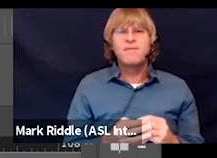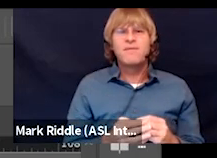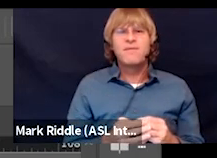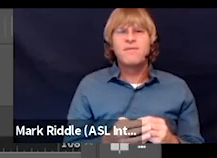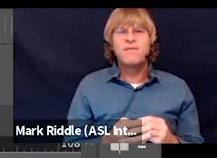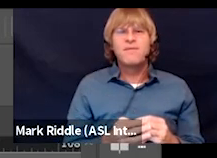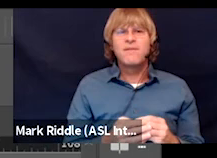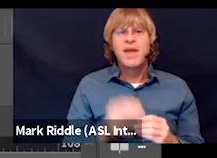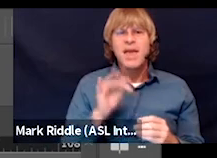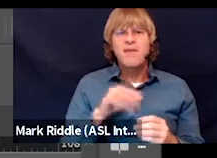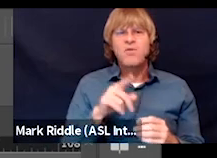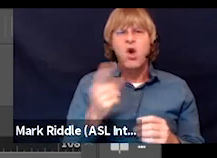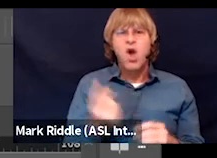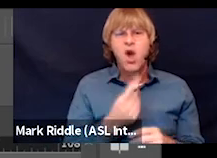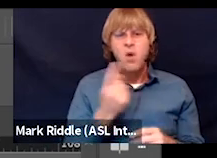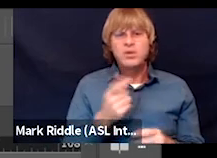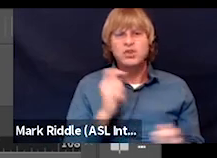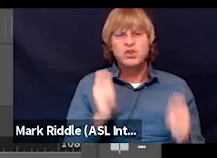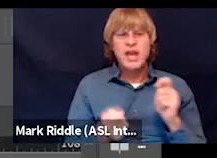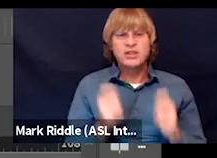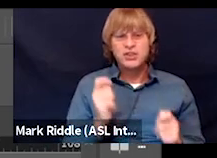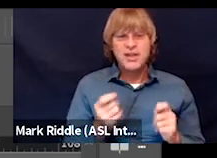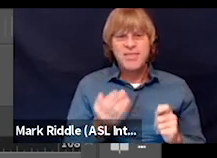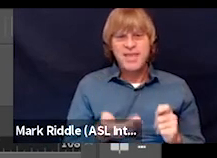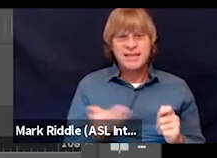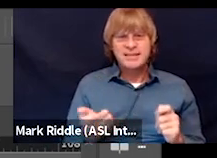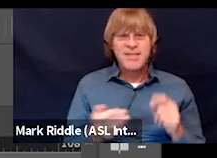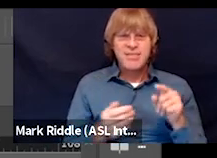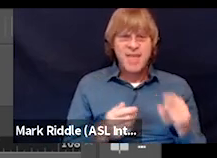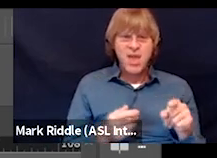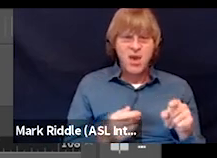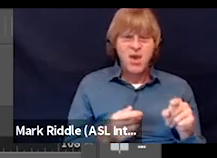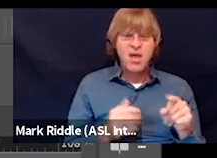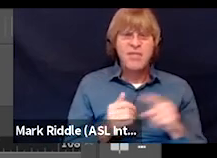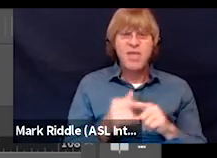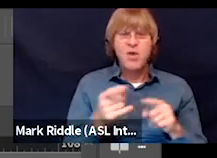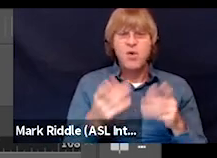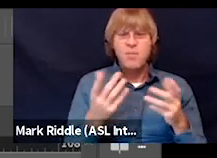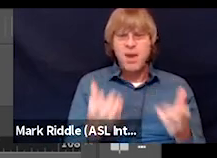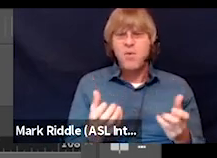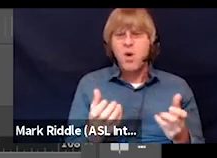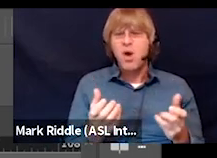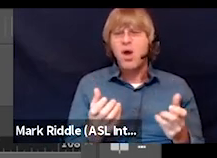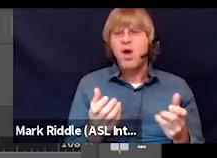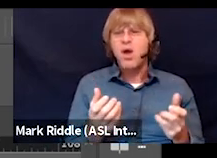If you are constantly changing things here that you might want,